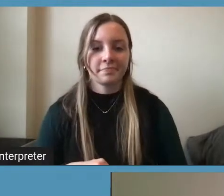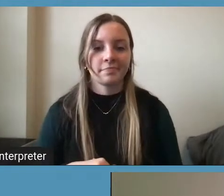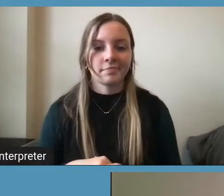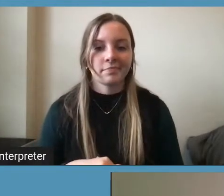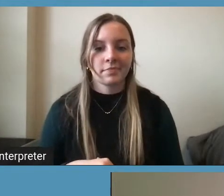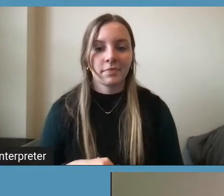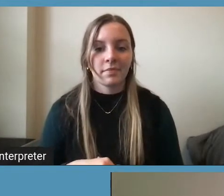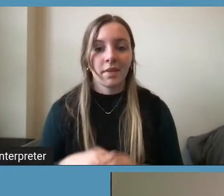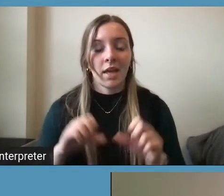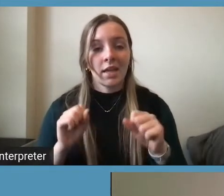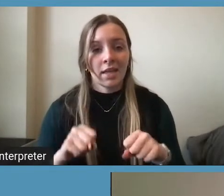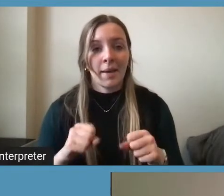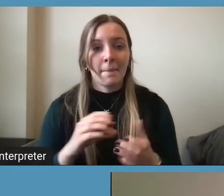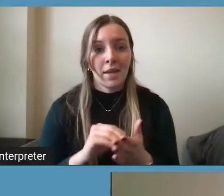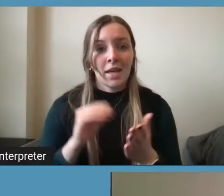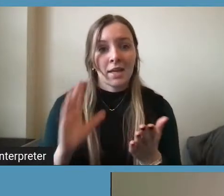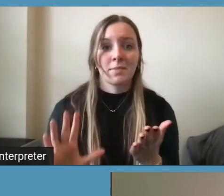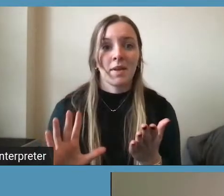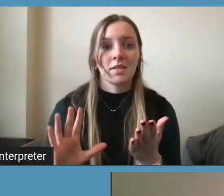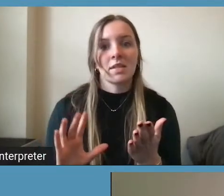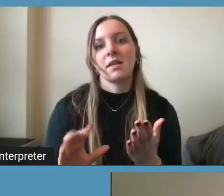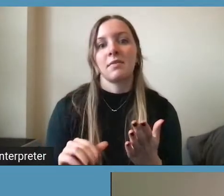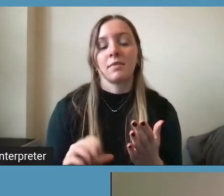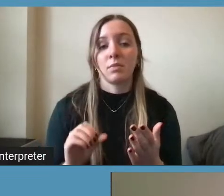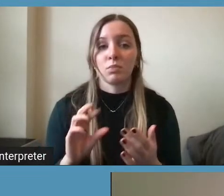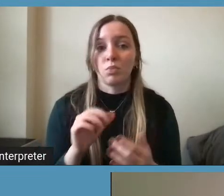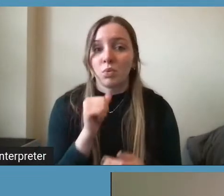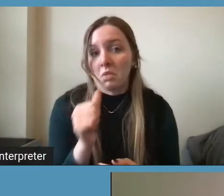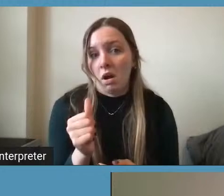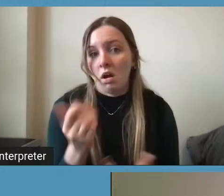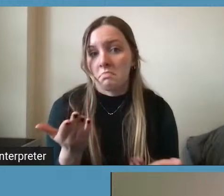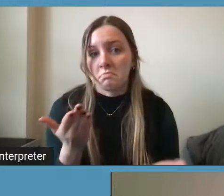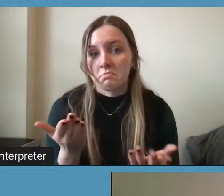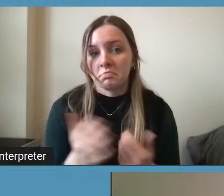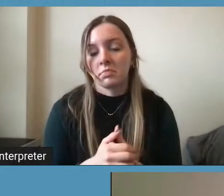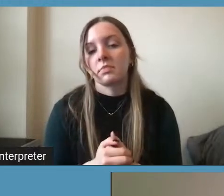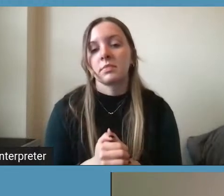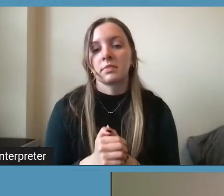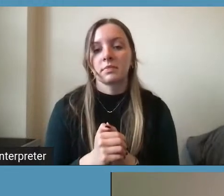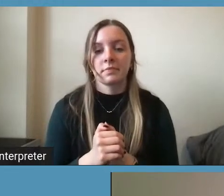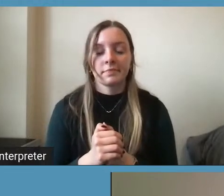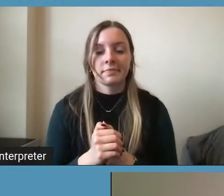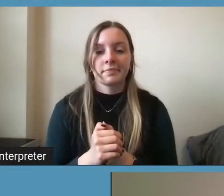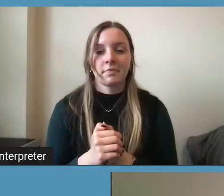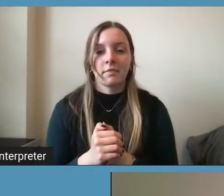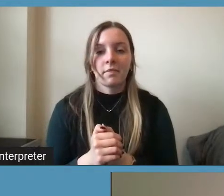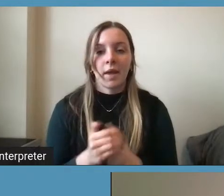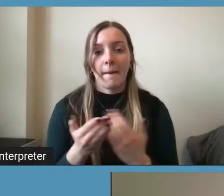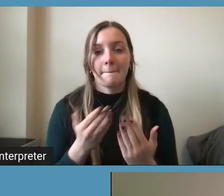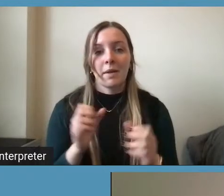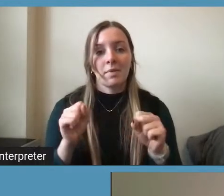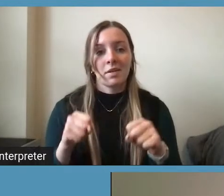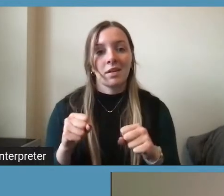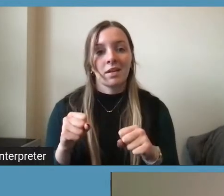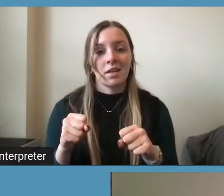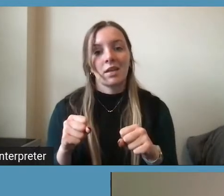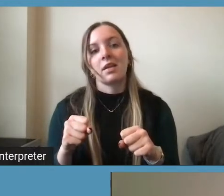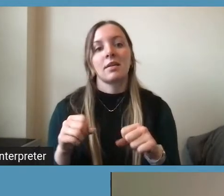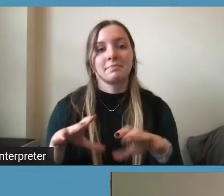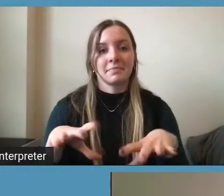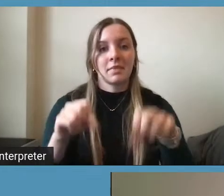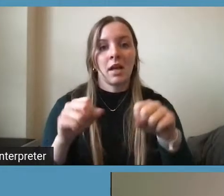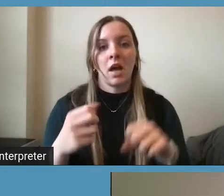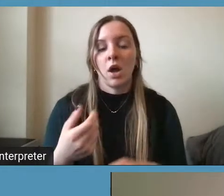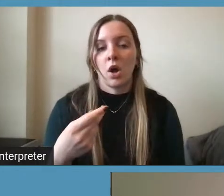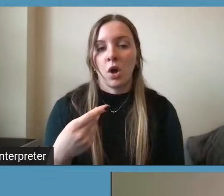that. Sometimes you have a really special object. Maybe you can get a grant to do research on it, like the sale that we